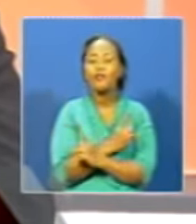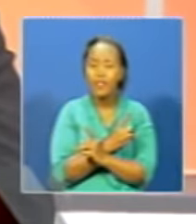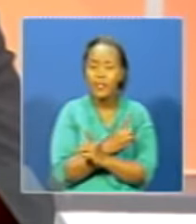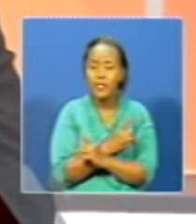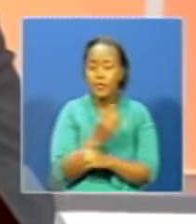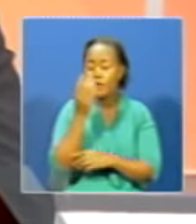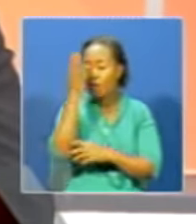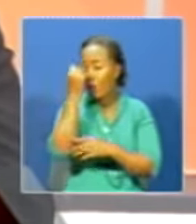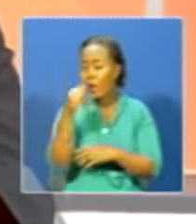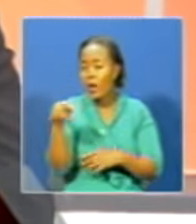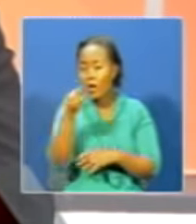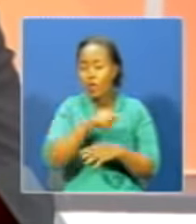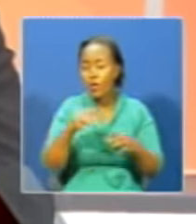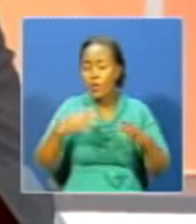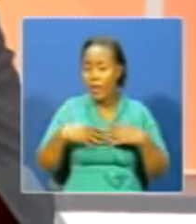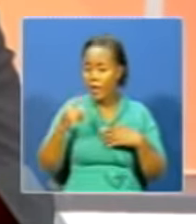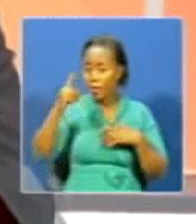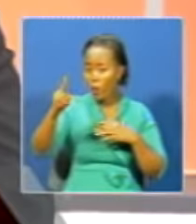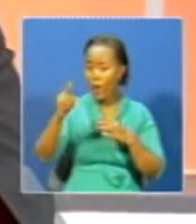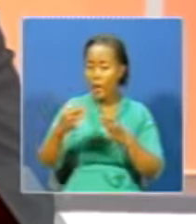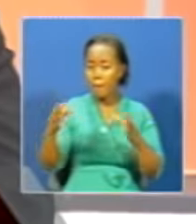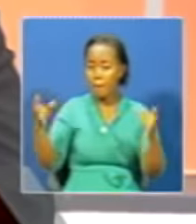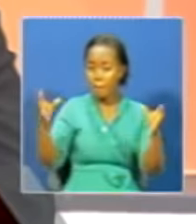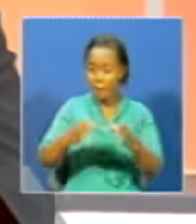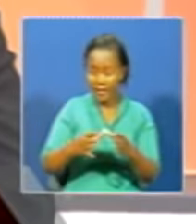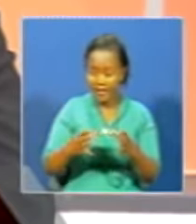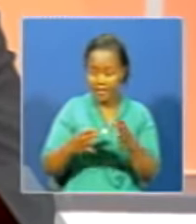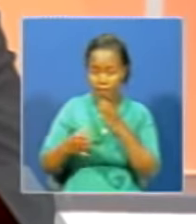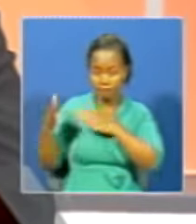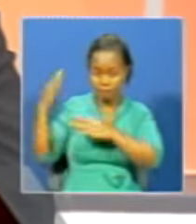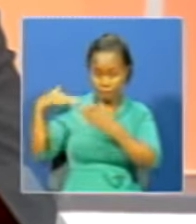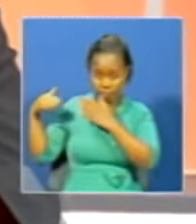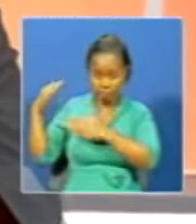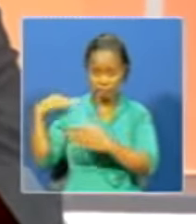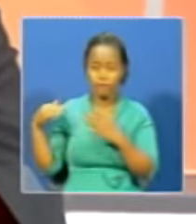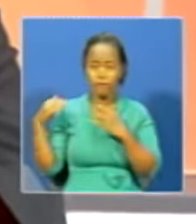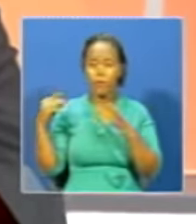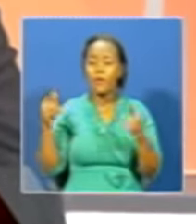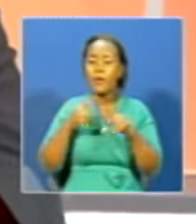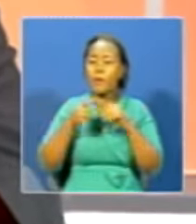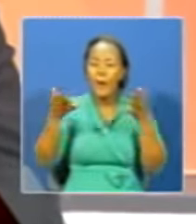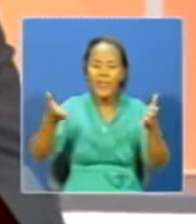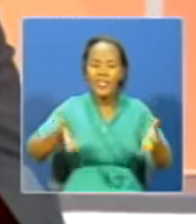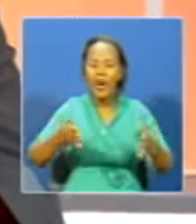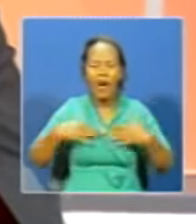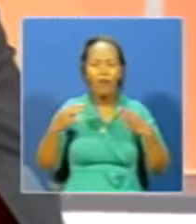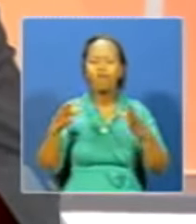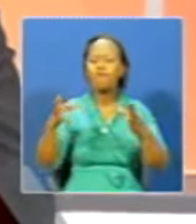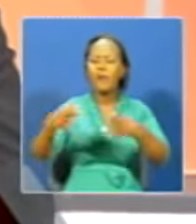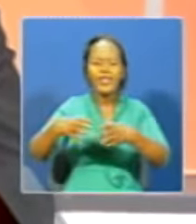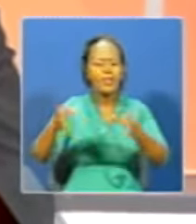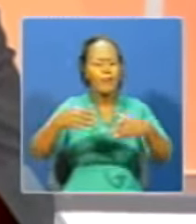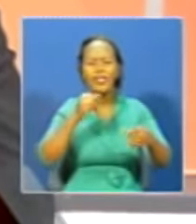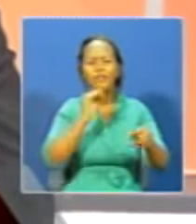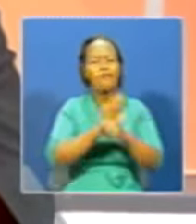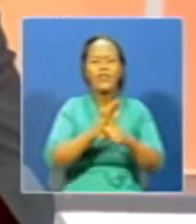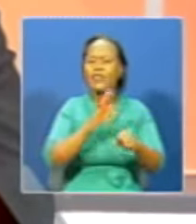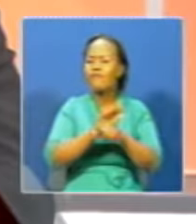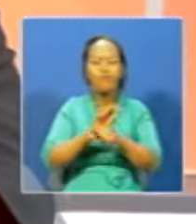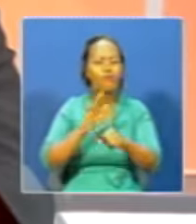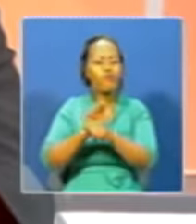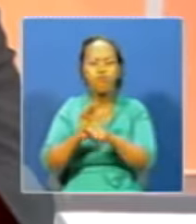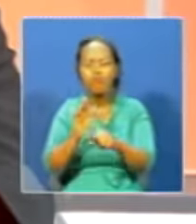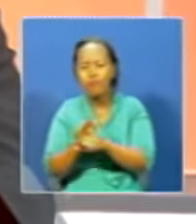under one party state in those days. That's right. But now we are in a multi-party system.